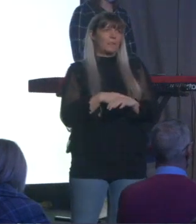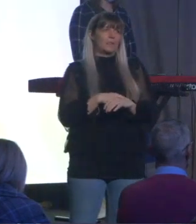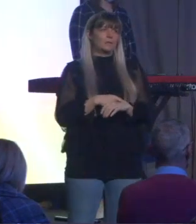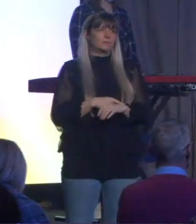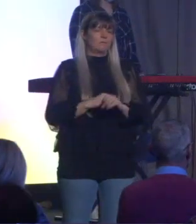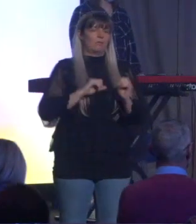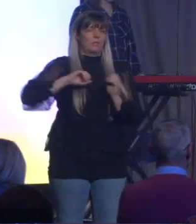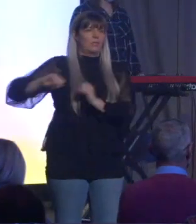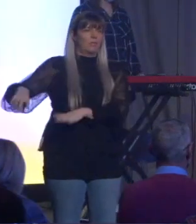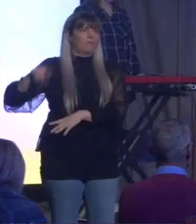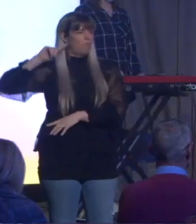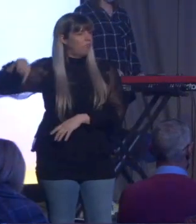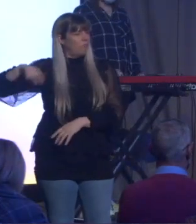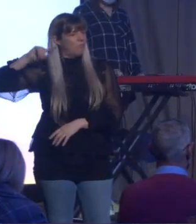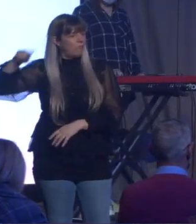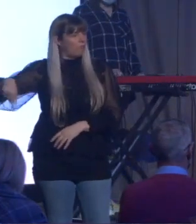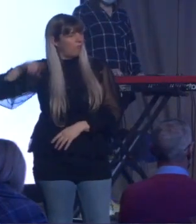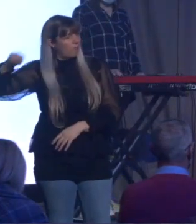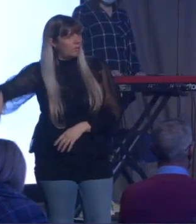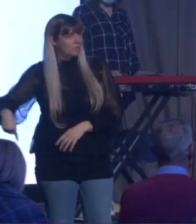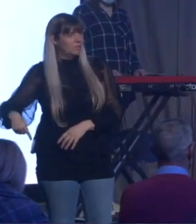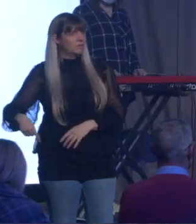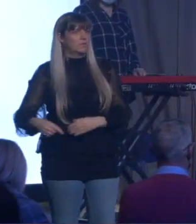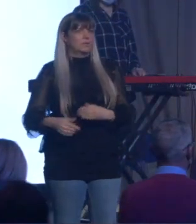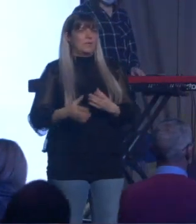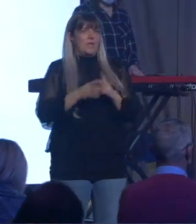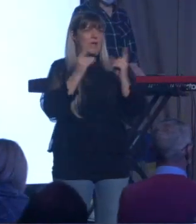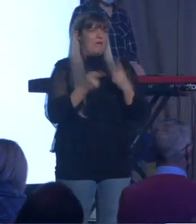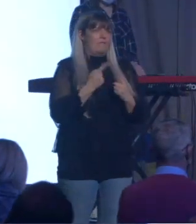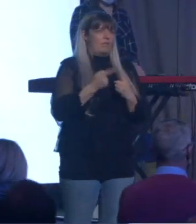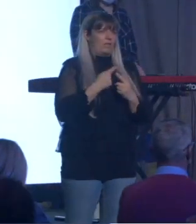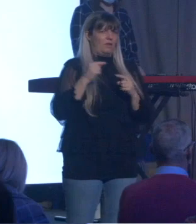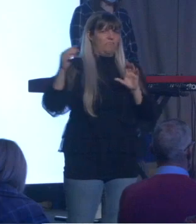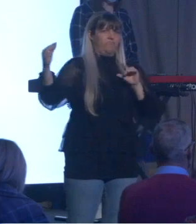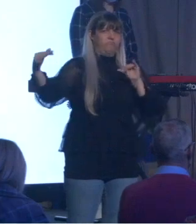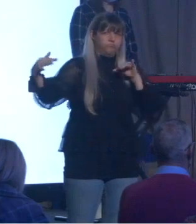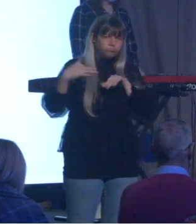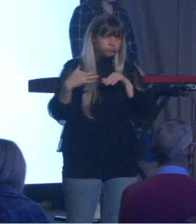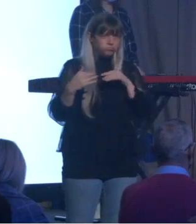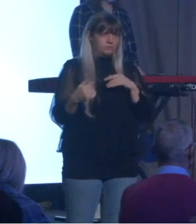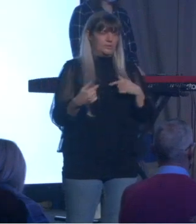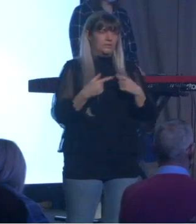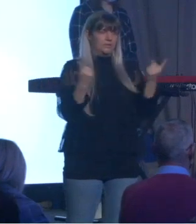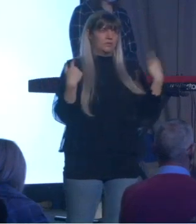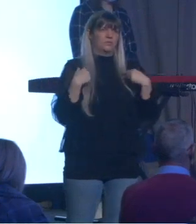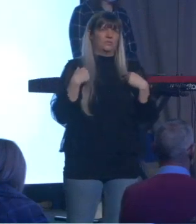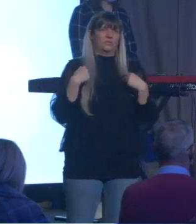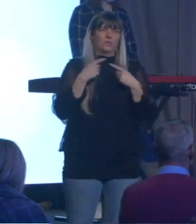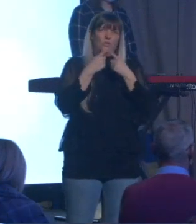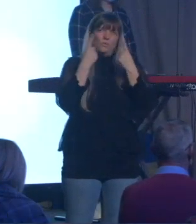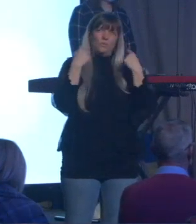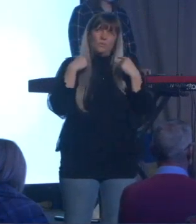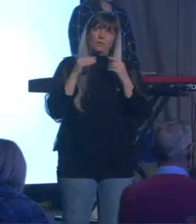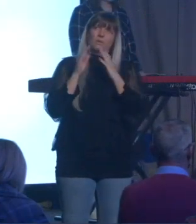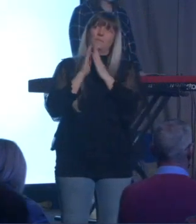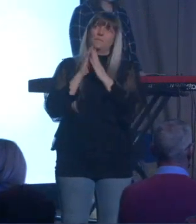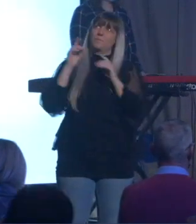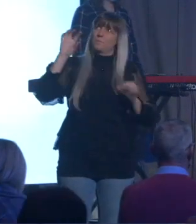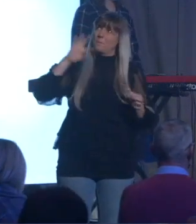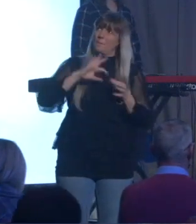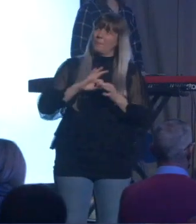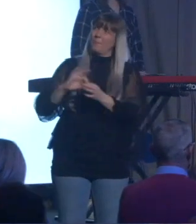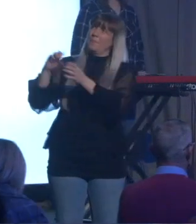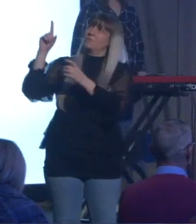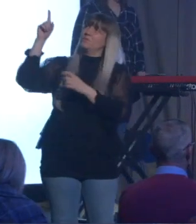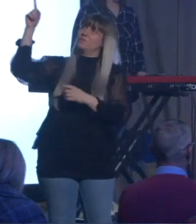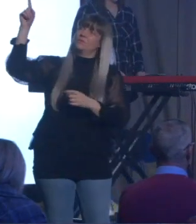distraction, everything, and we've had one already, everything that would come against, as we try to press into your presence, Lord. And we thank you that we have your attention today. So,